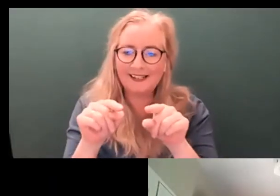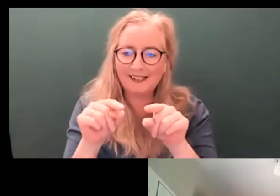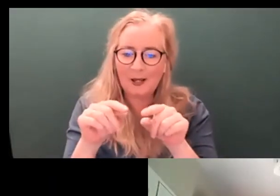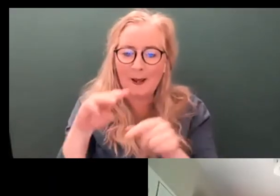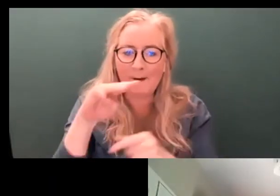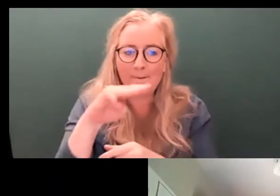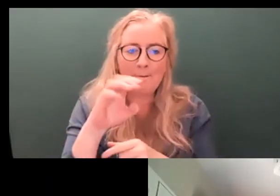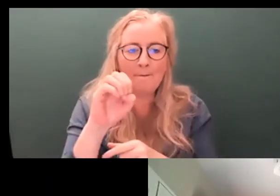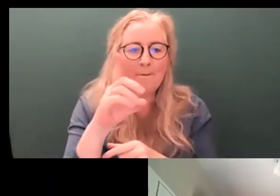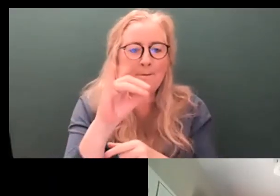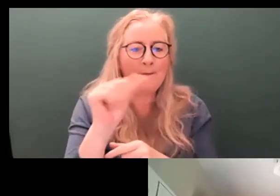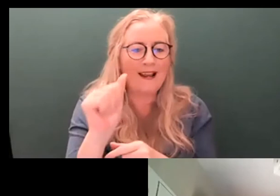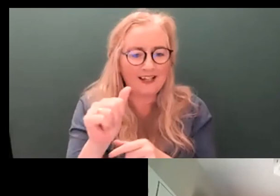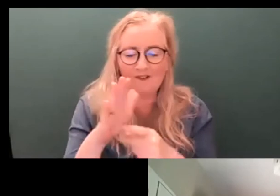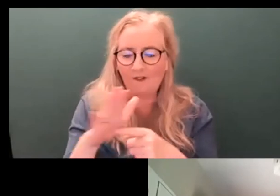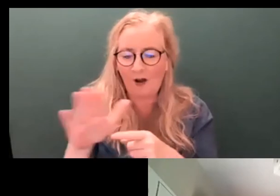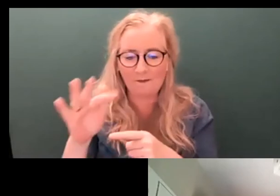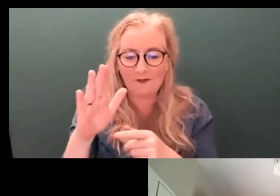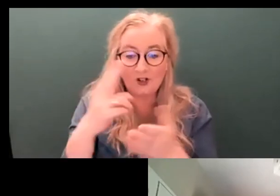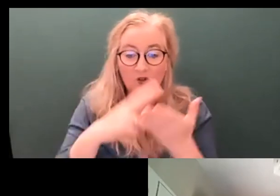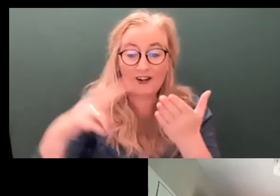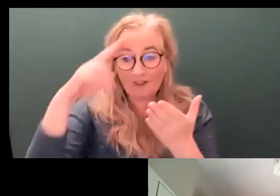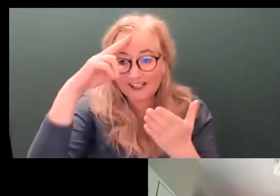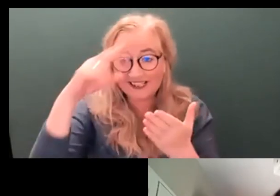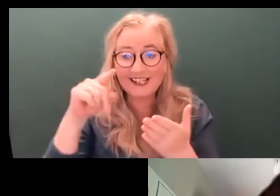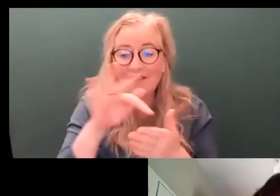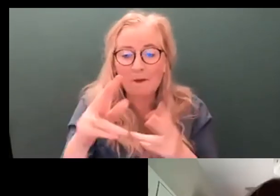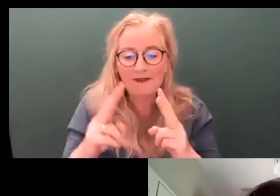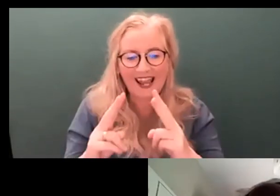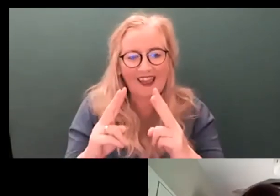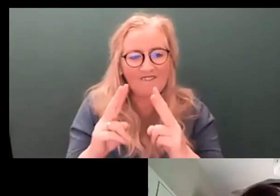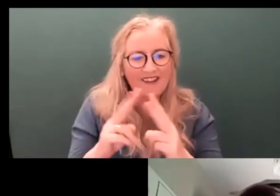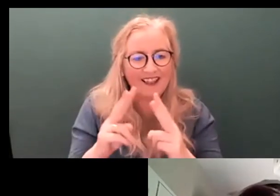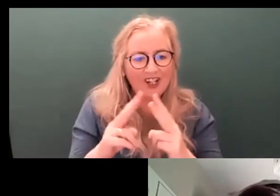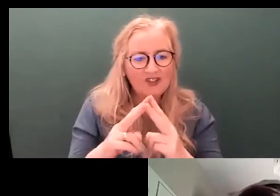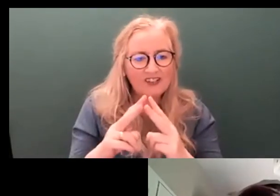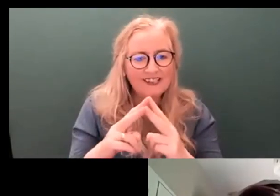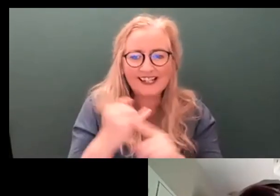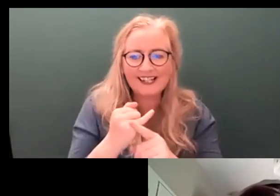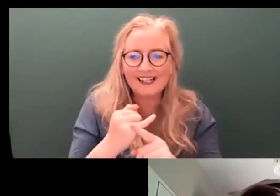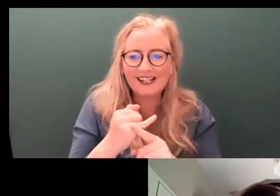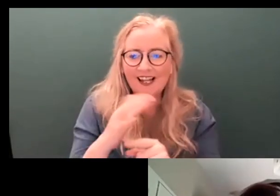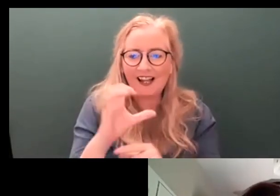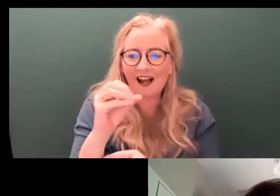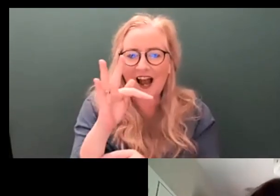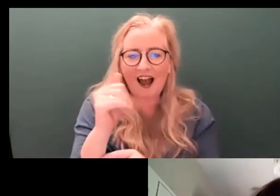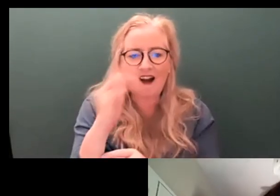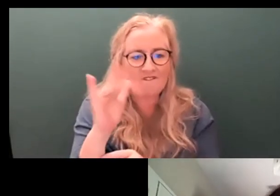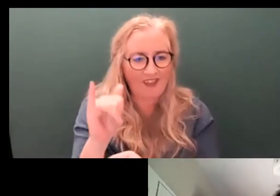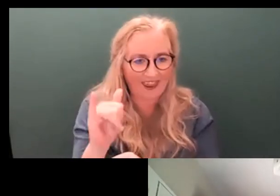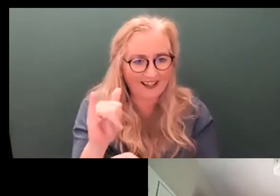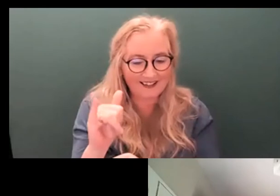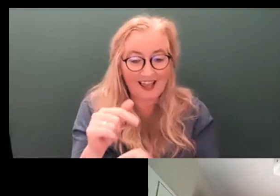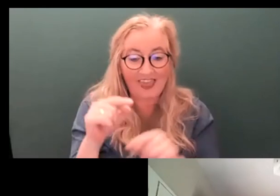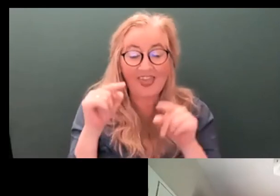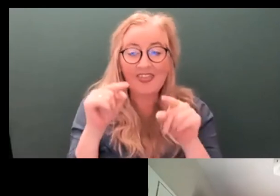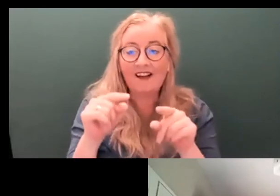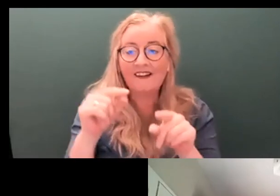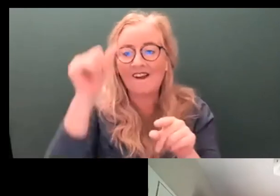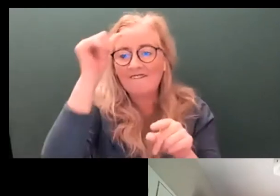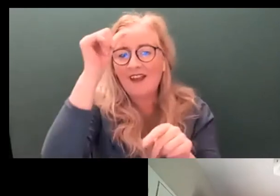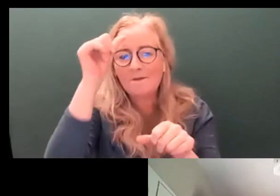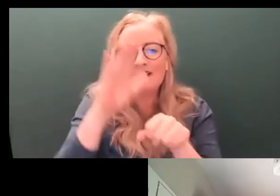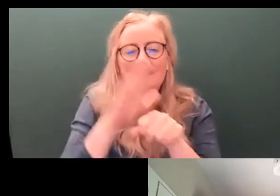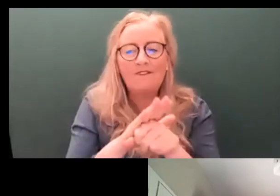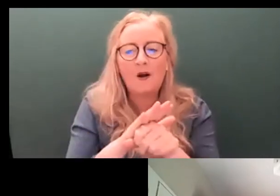graduate from Maynooth University. And he's from a village in County Offaly called Pulla, which was famous for making